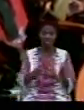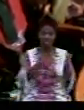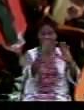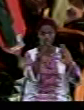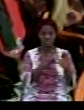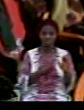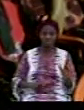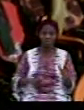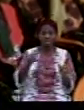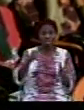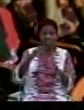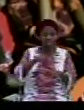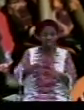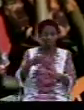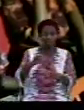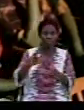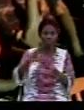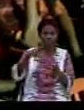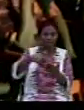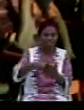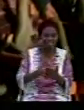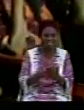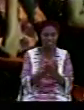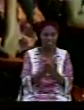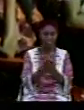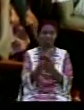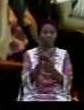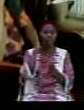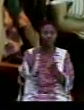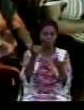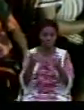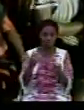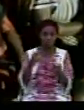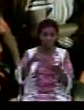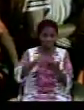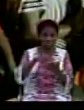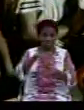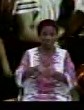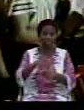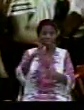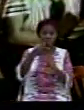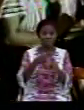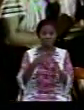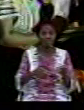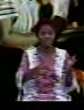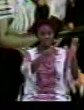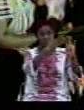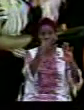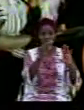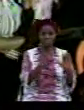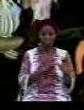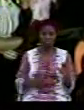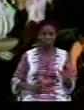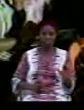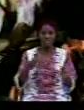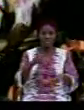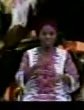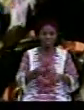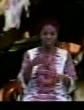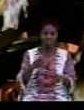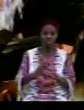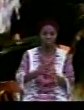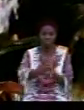come tonight from the presence of the Lord. And the time of reformation,